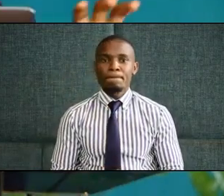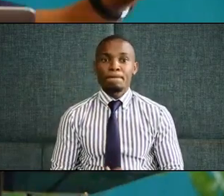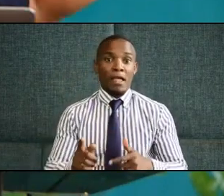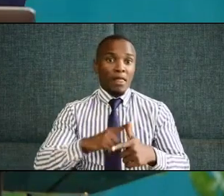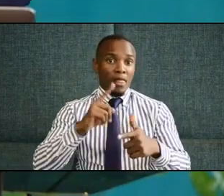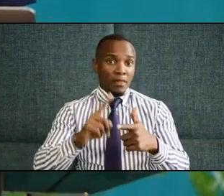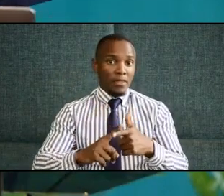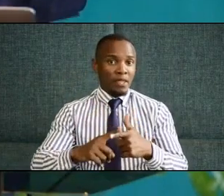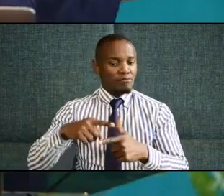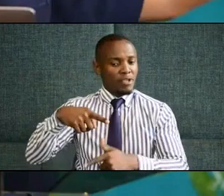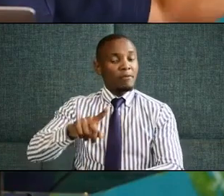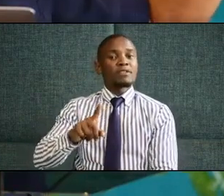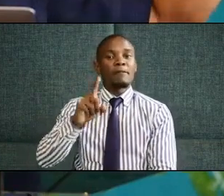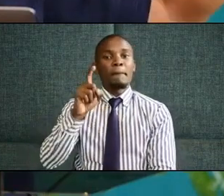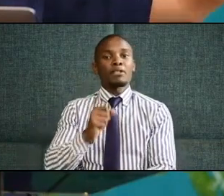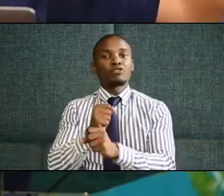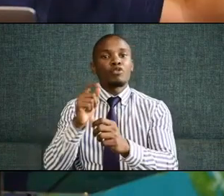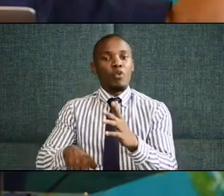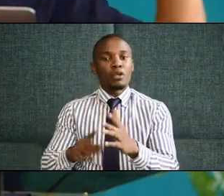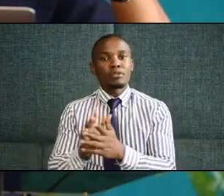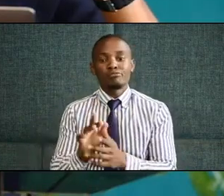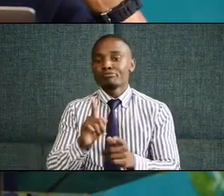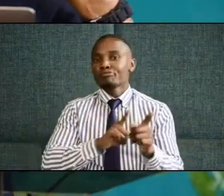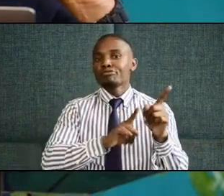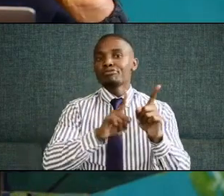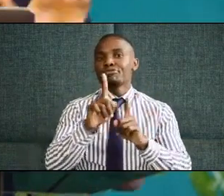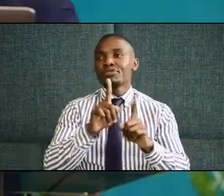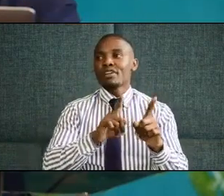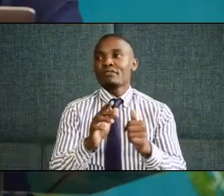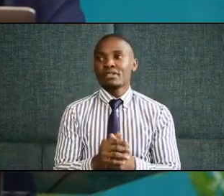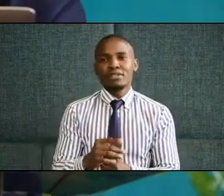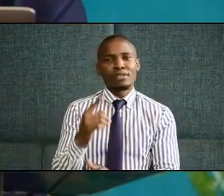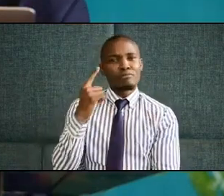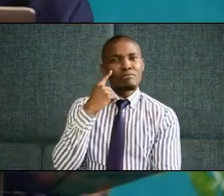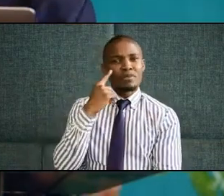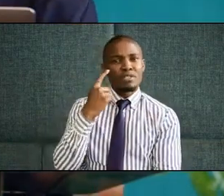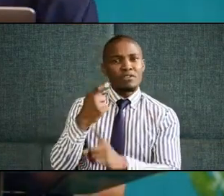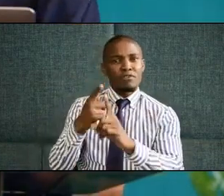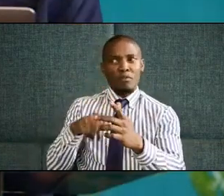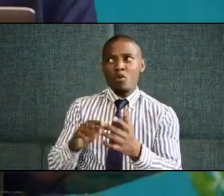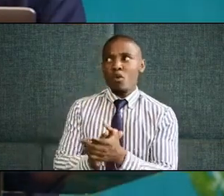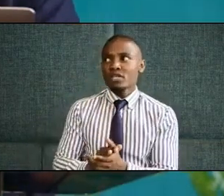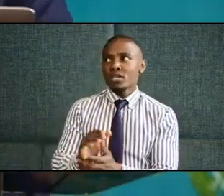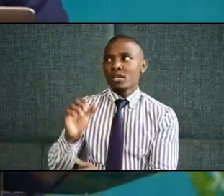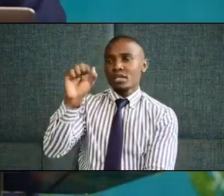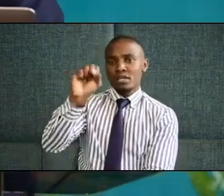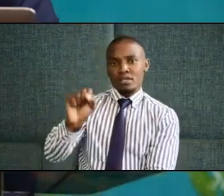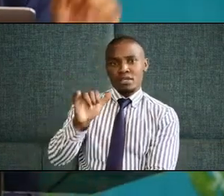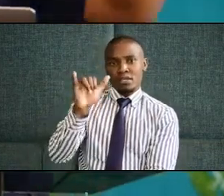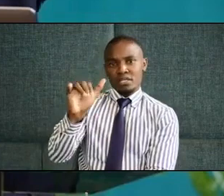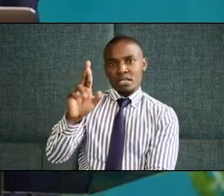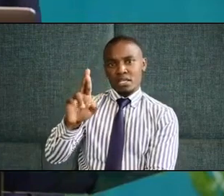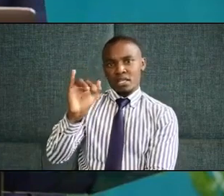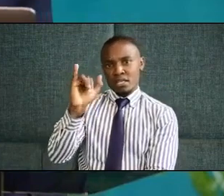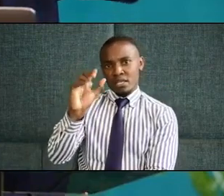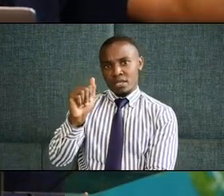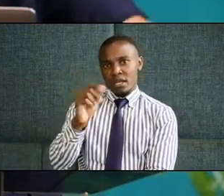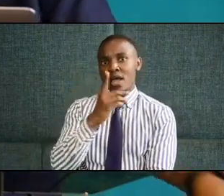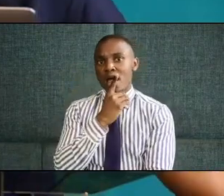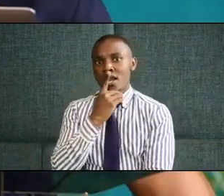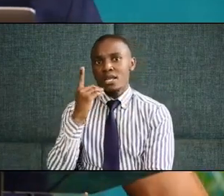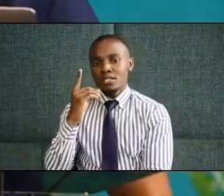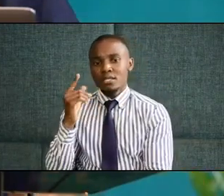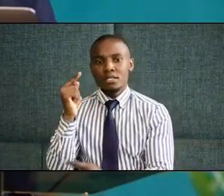So he needed to travel. Just see, from the Syrian desert down to the